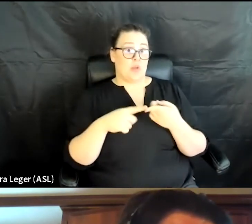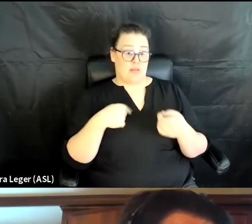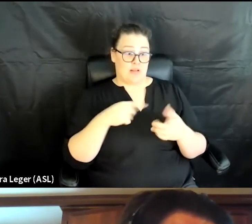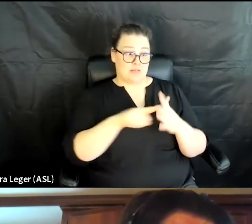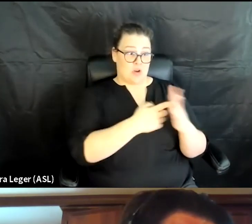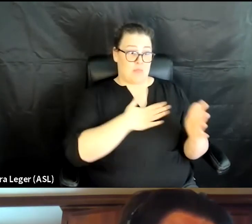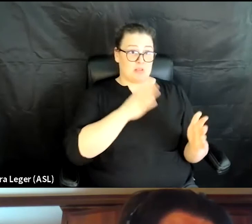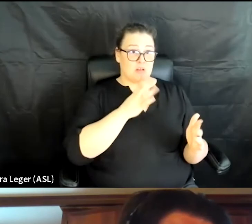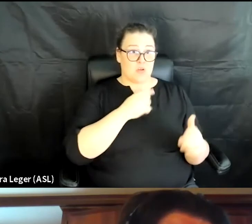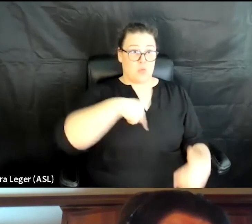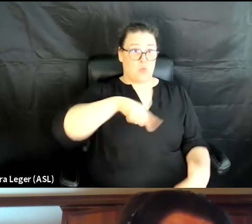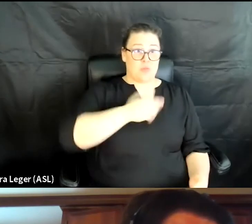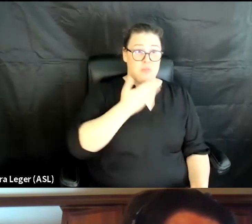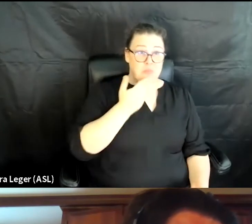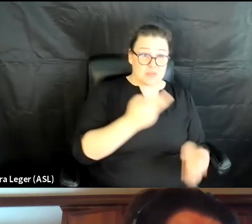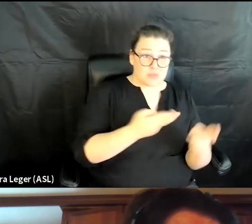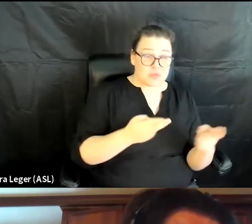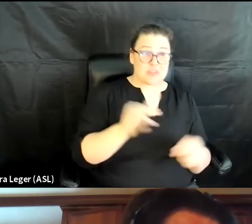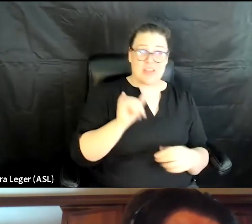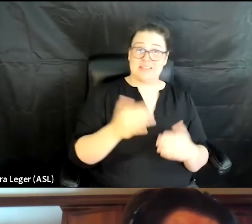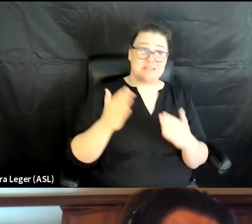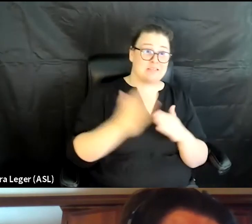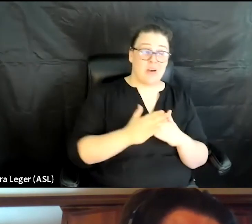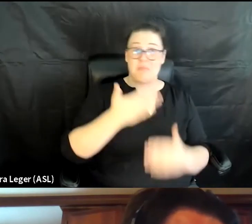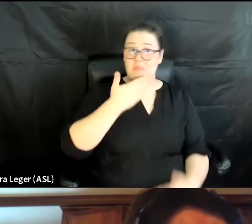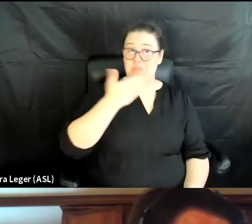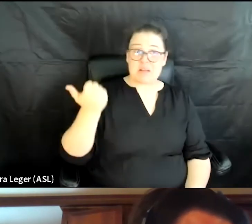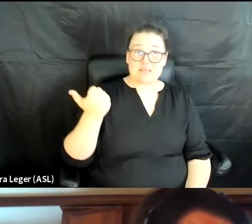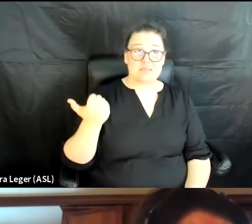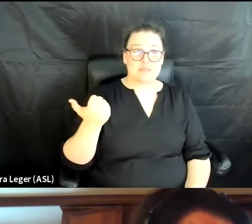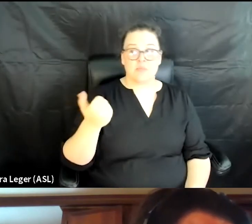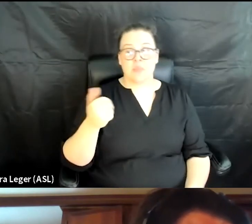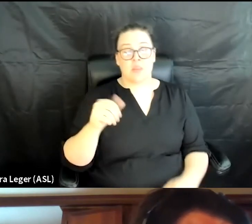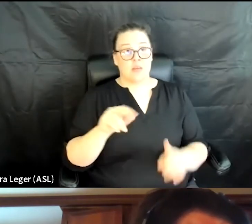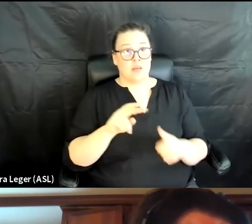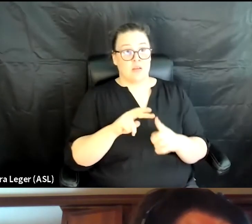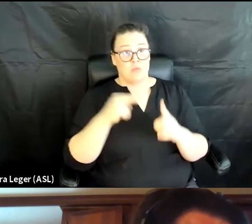that's as good as it's going to get. On the other side of that